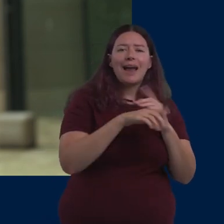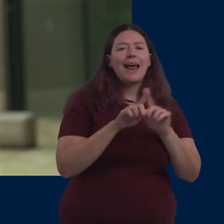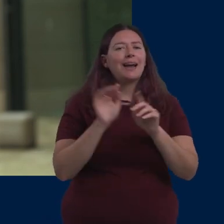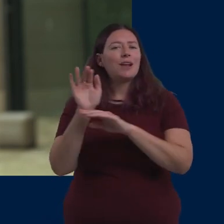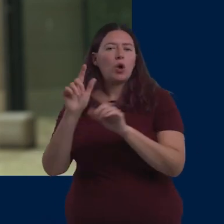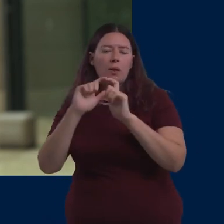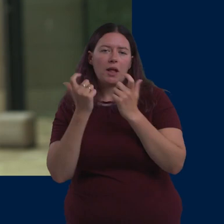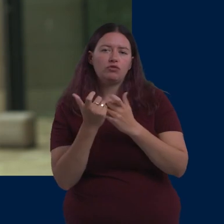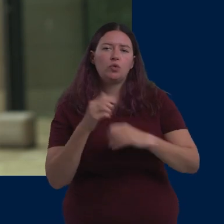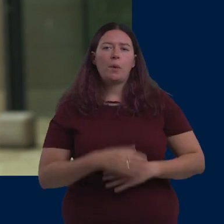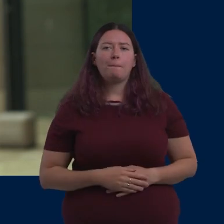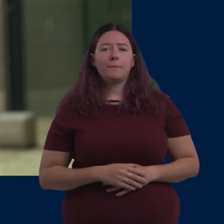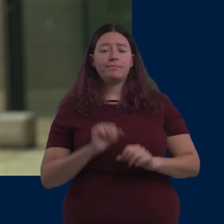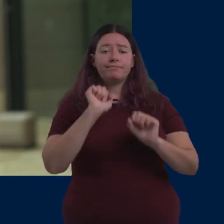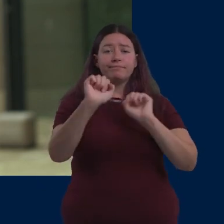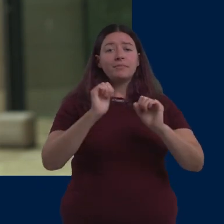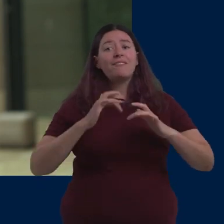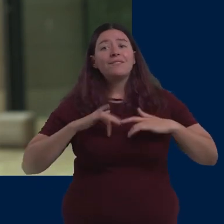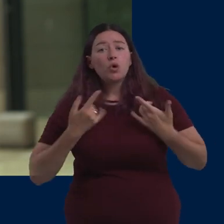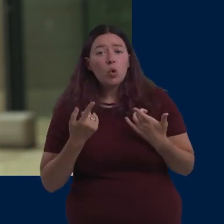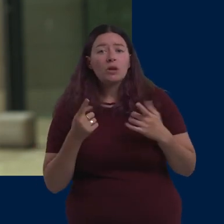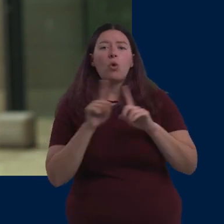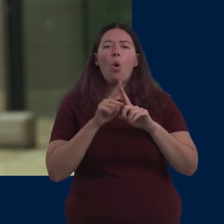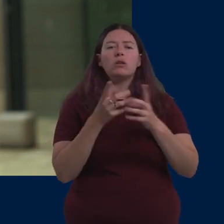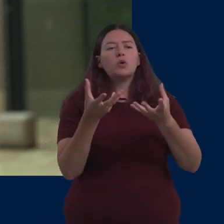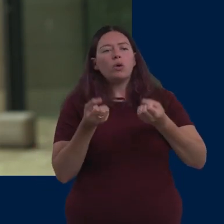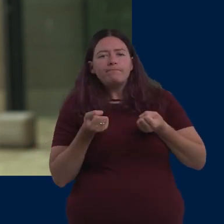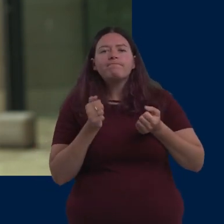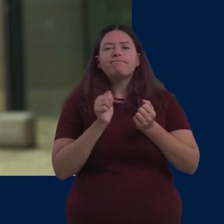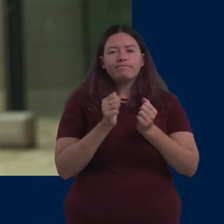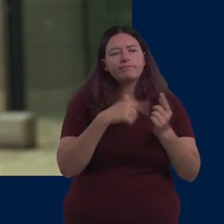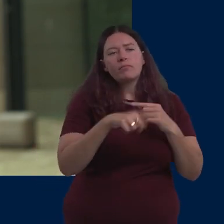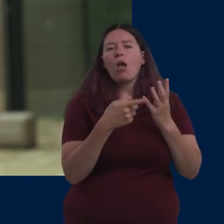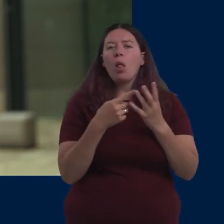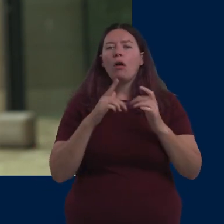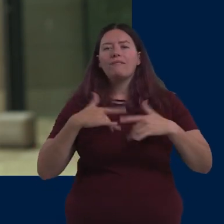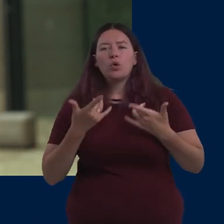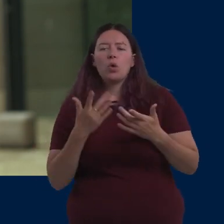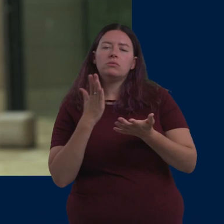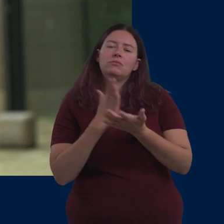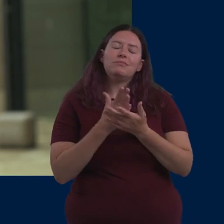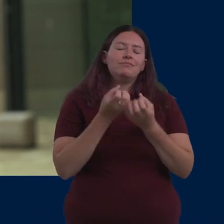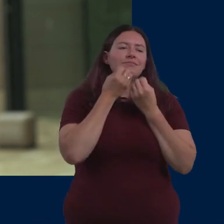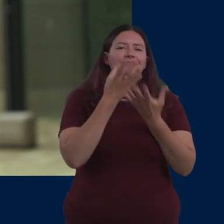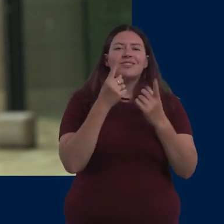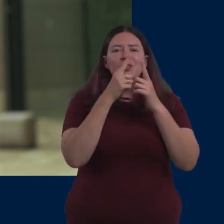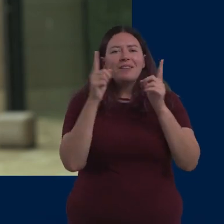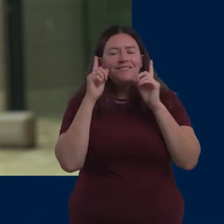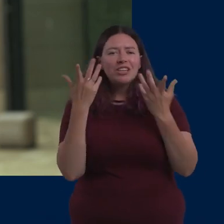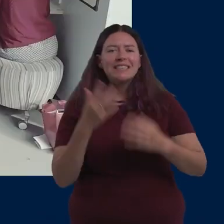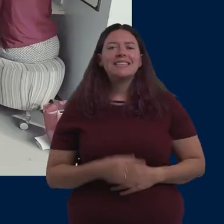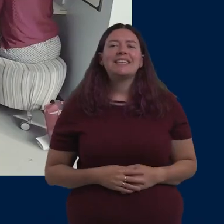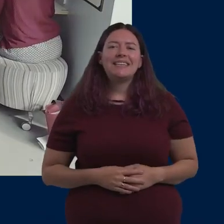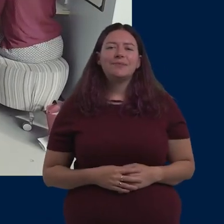the classroom. The shaping of your views and the ability to appreciate the views of others is one of the brilliant things about